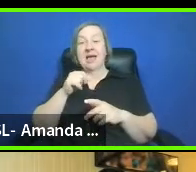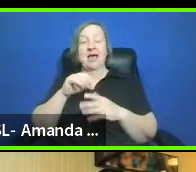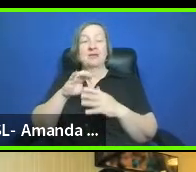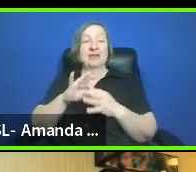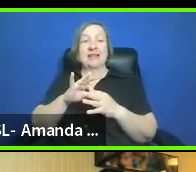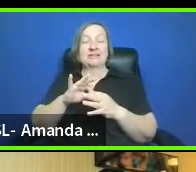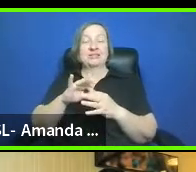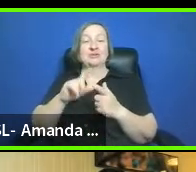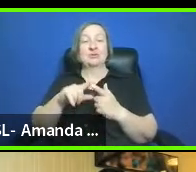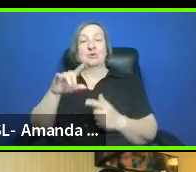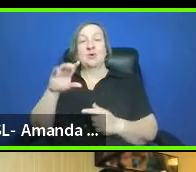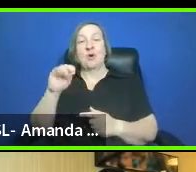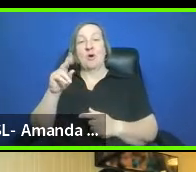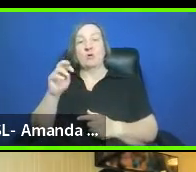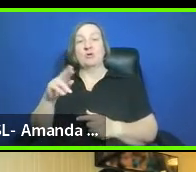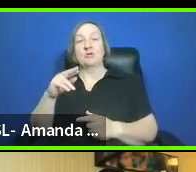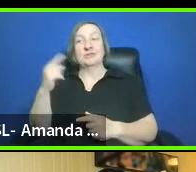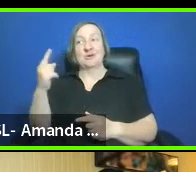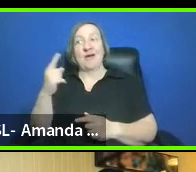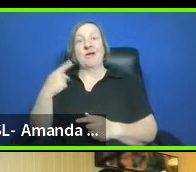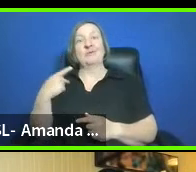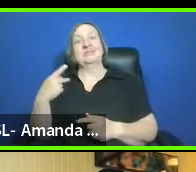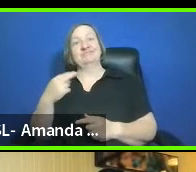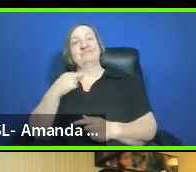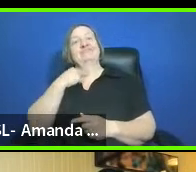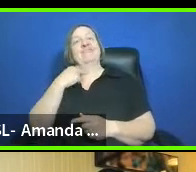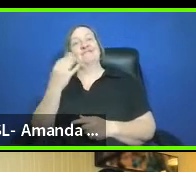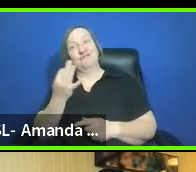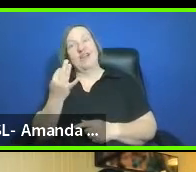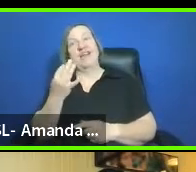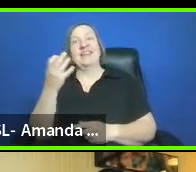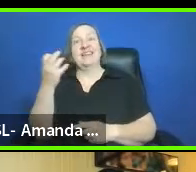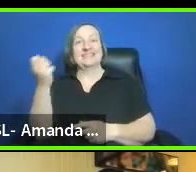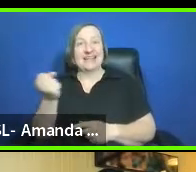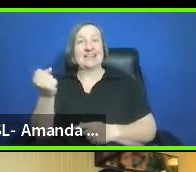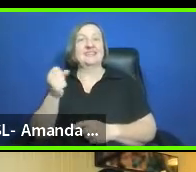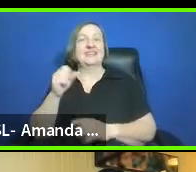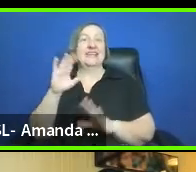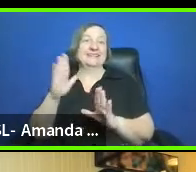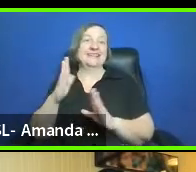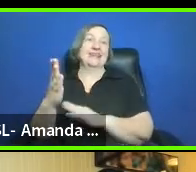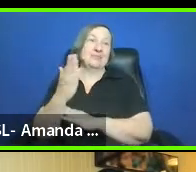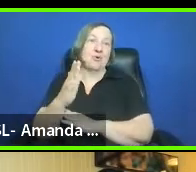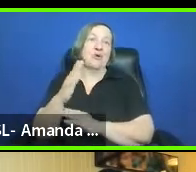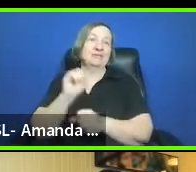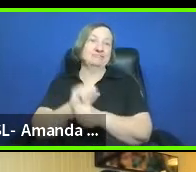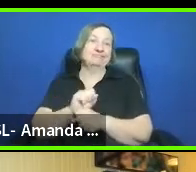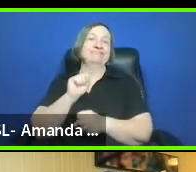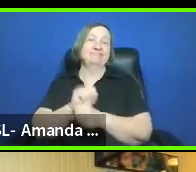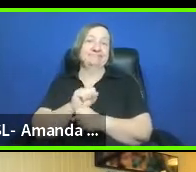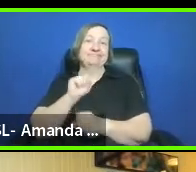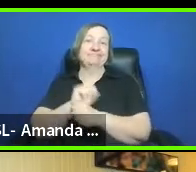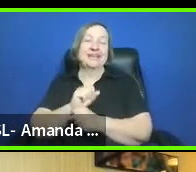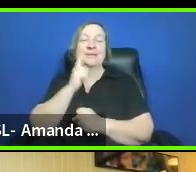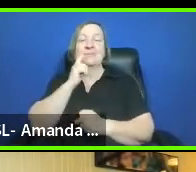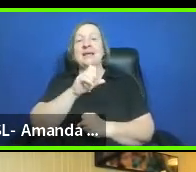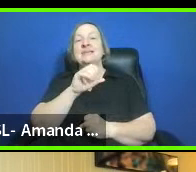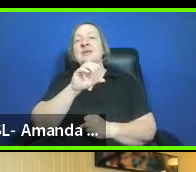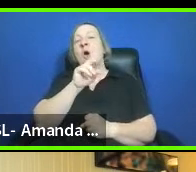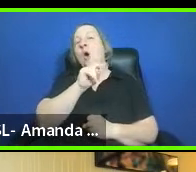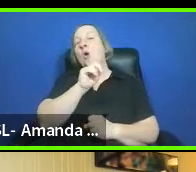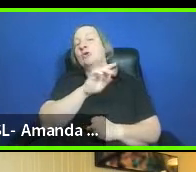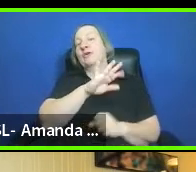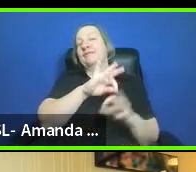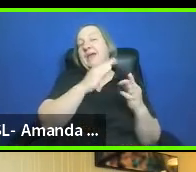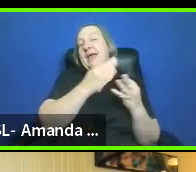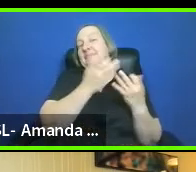owner. So we always got shafted with Friday, Saturday, and Sunday morning, you know, shifts because none of the owner's family